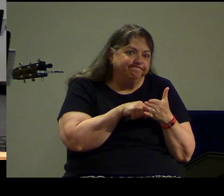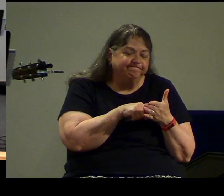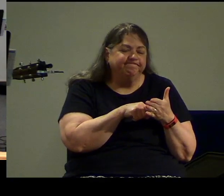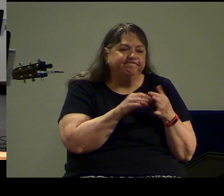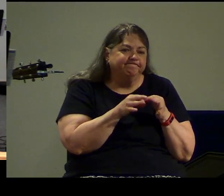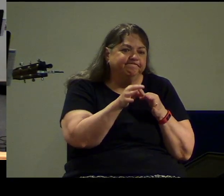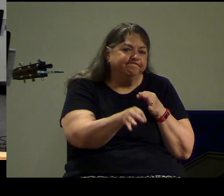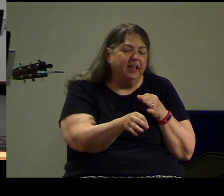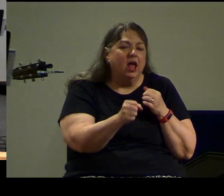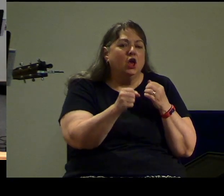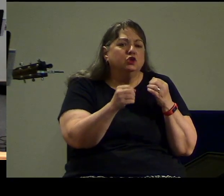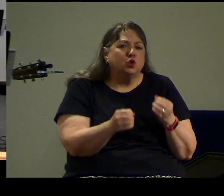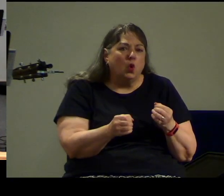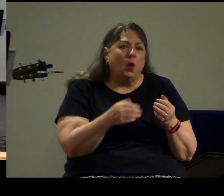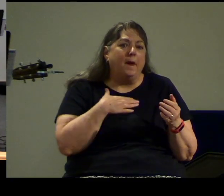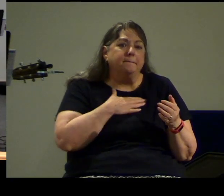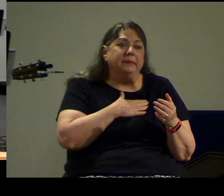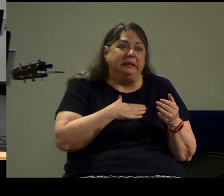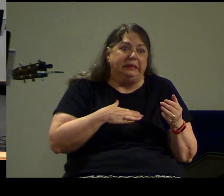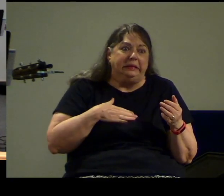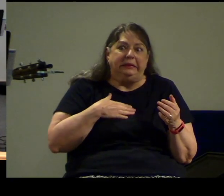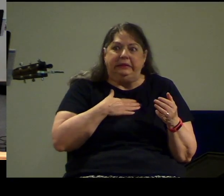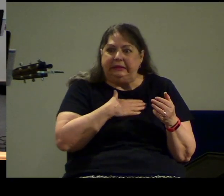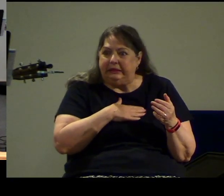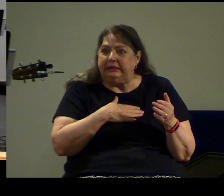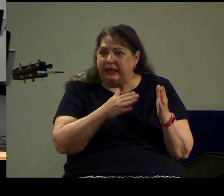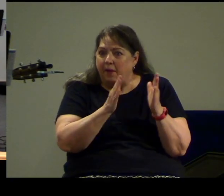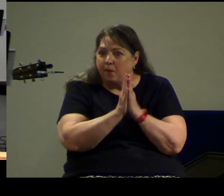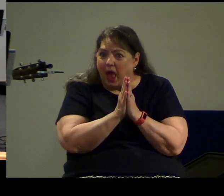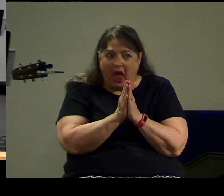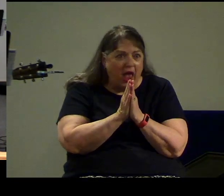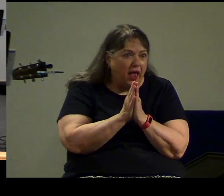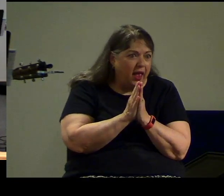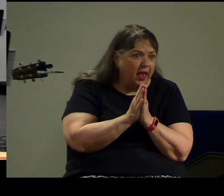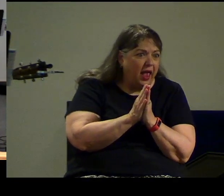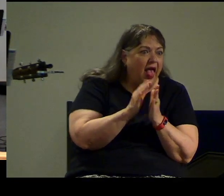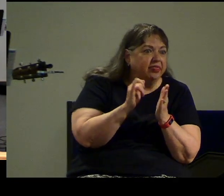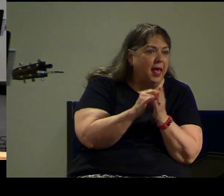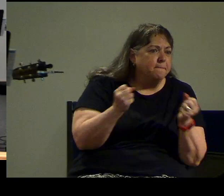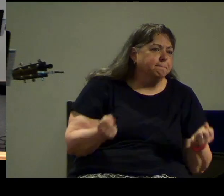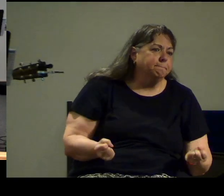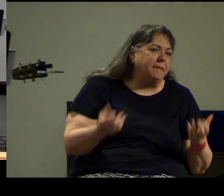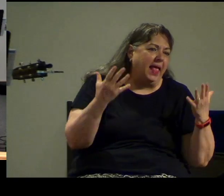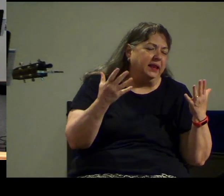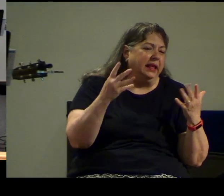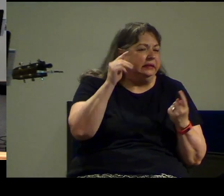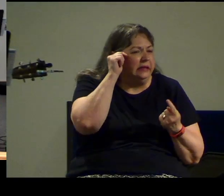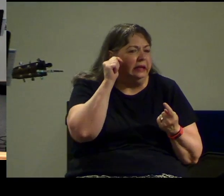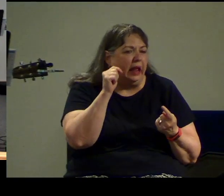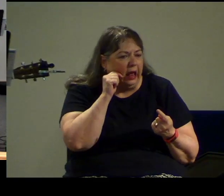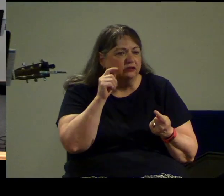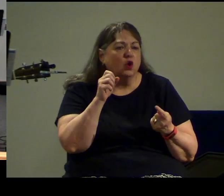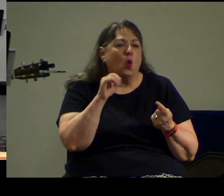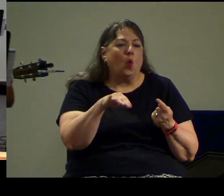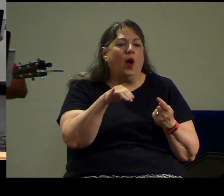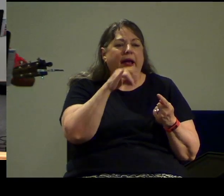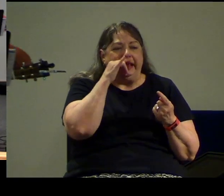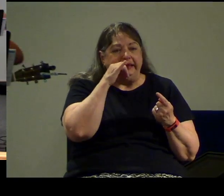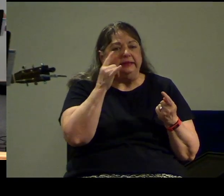And so we are just ask you, we covet your prayers this morning, that we would just be able to